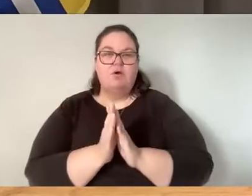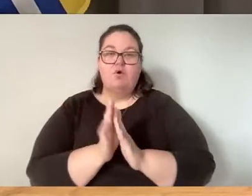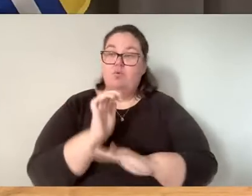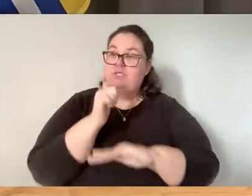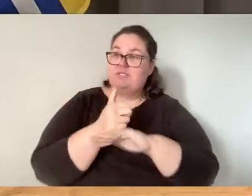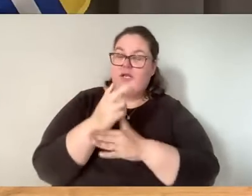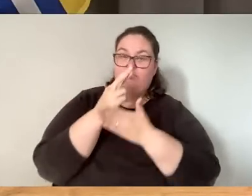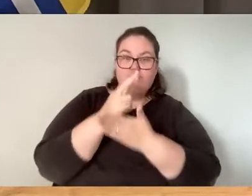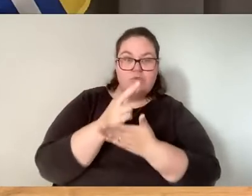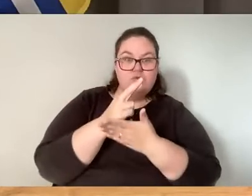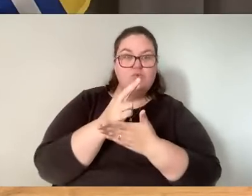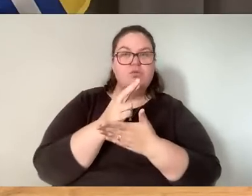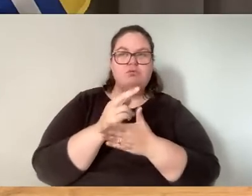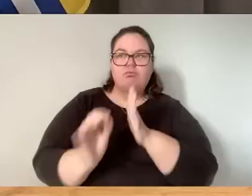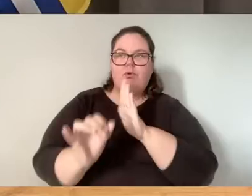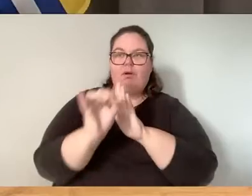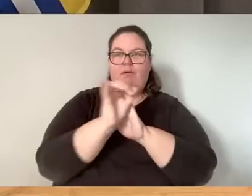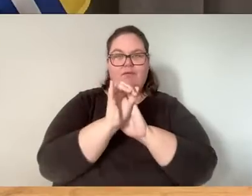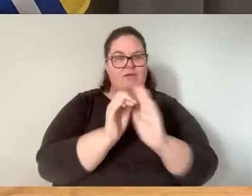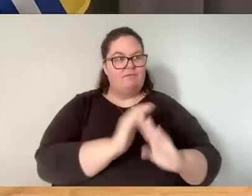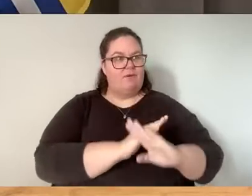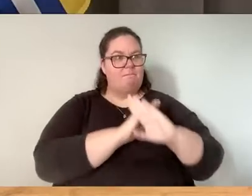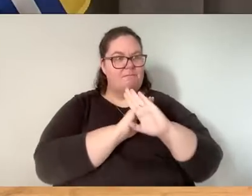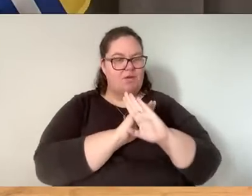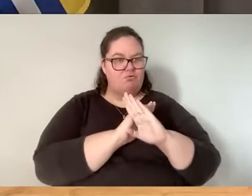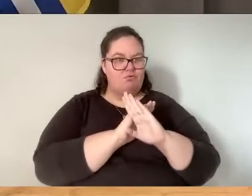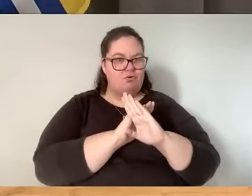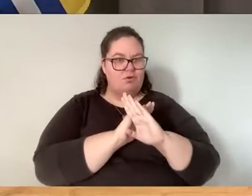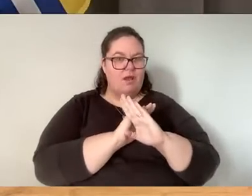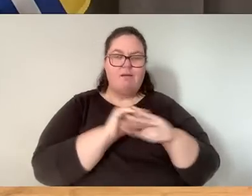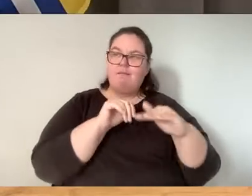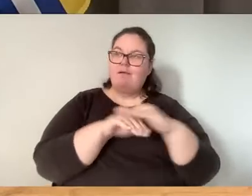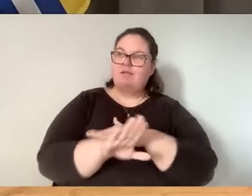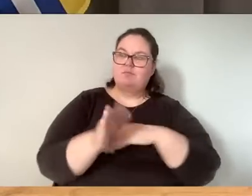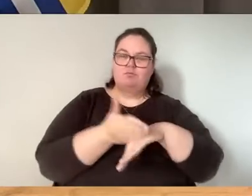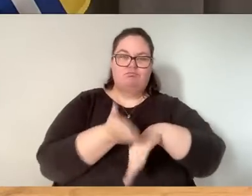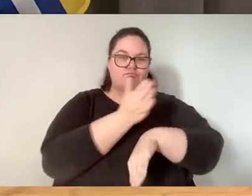to identify barriers and make accessibility